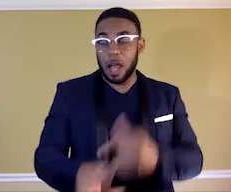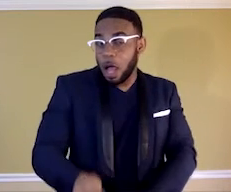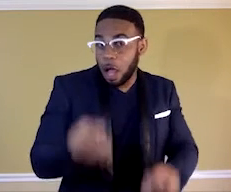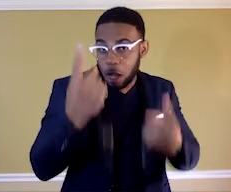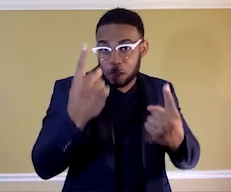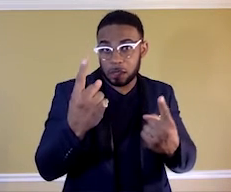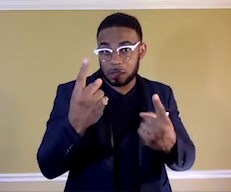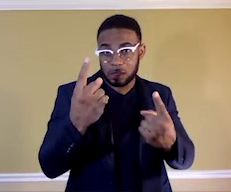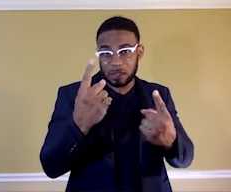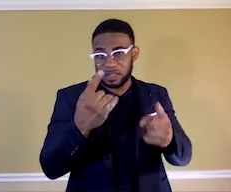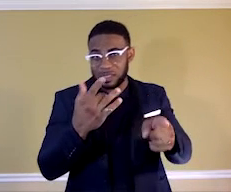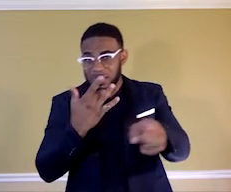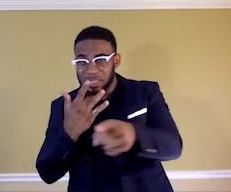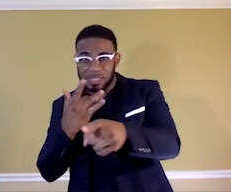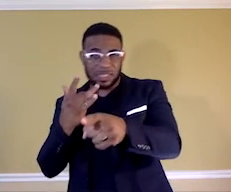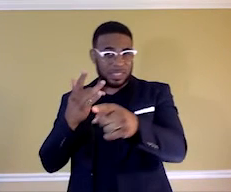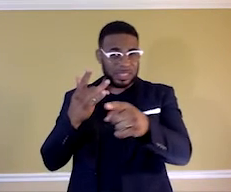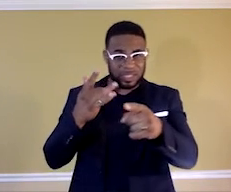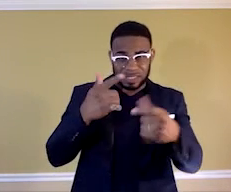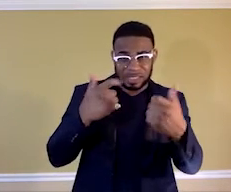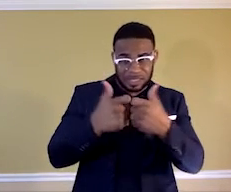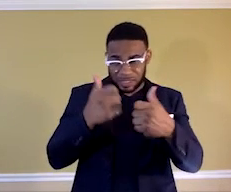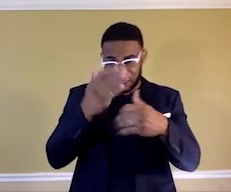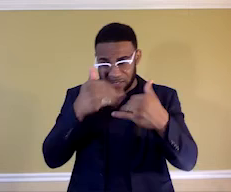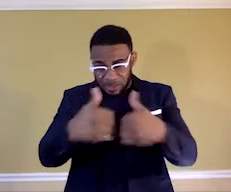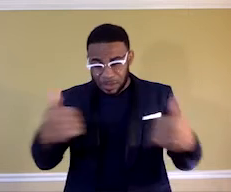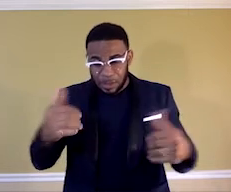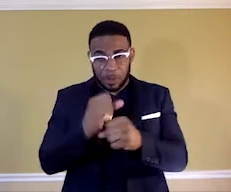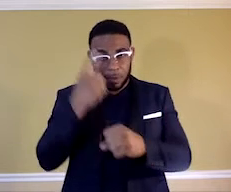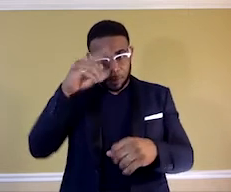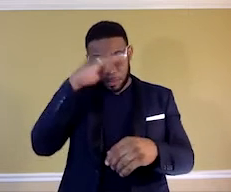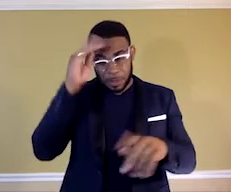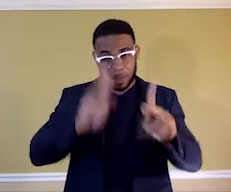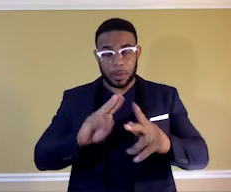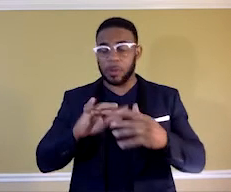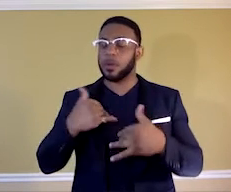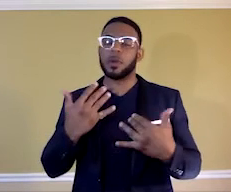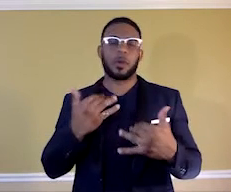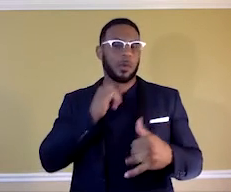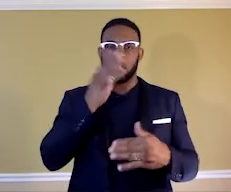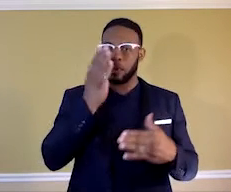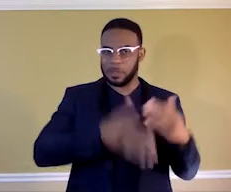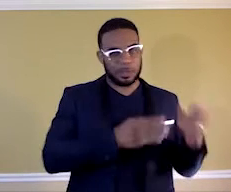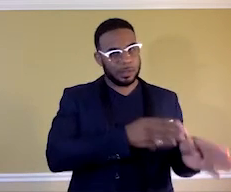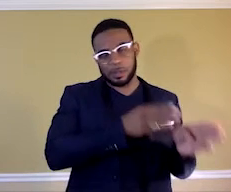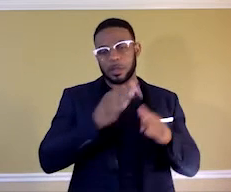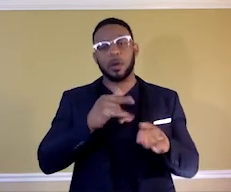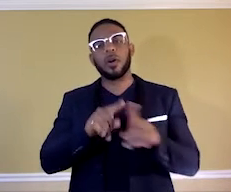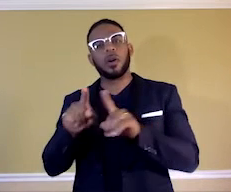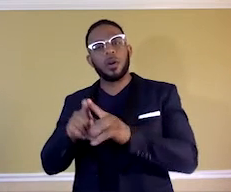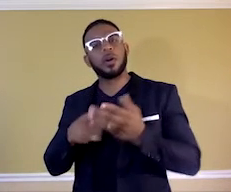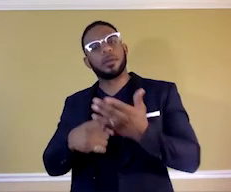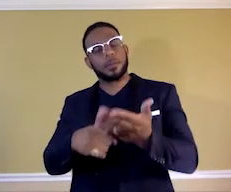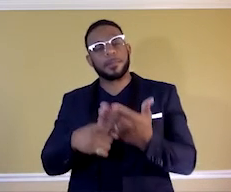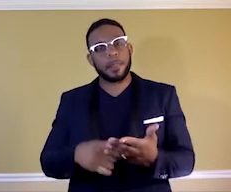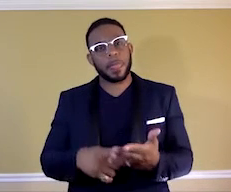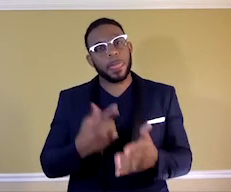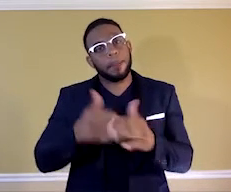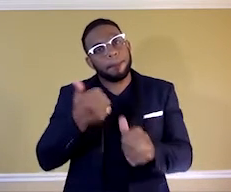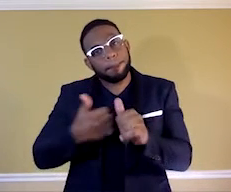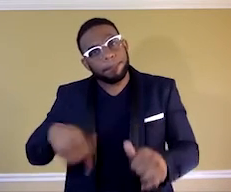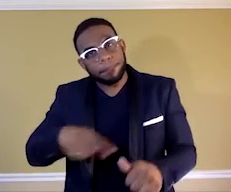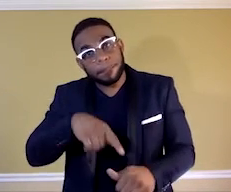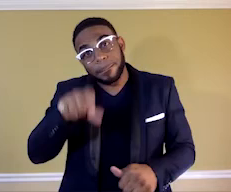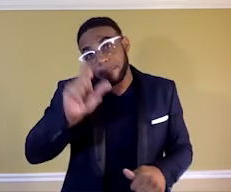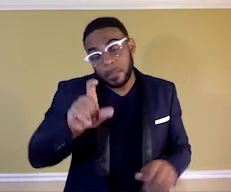understand the discrepancies the digital divide has created for the Black community. But we won't end there. We'll also discuss what each of